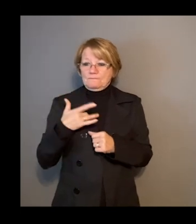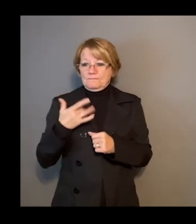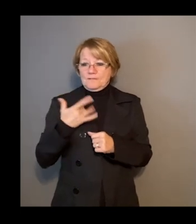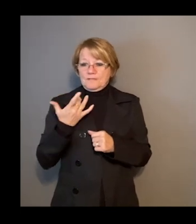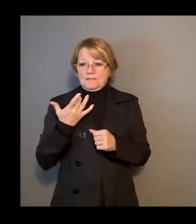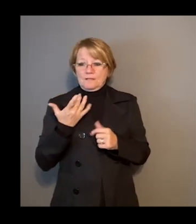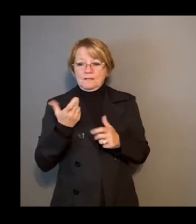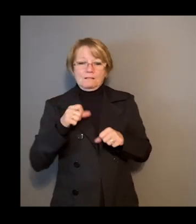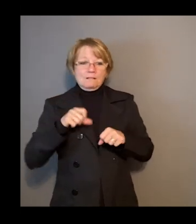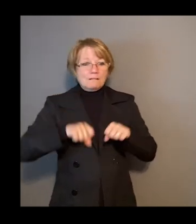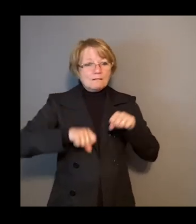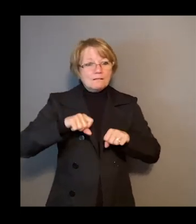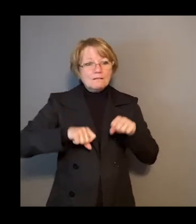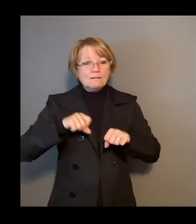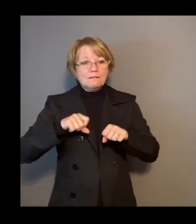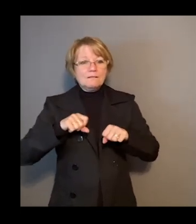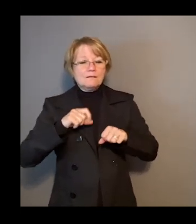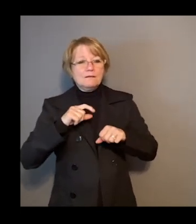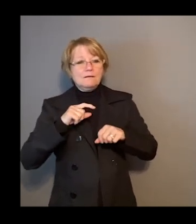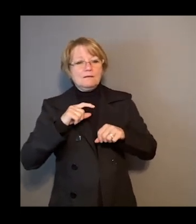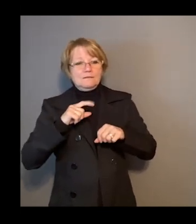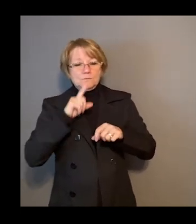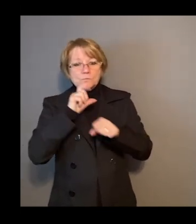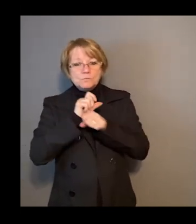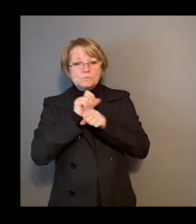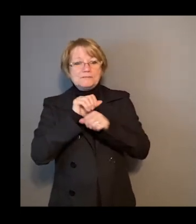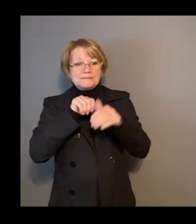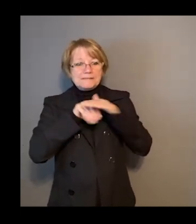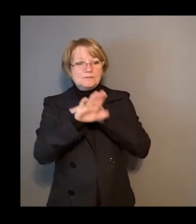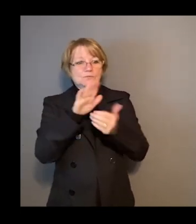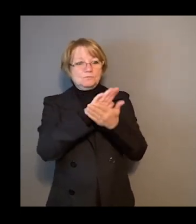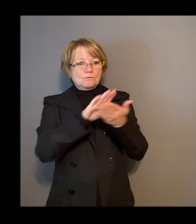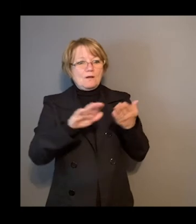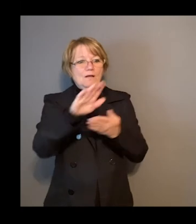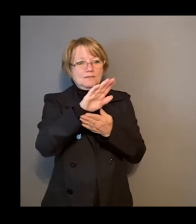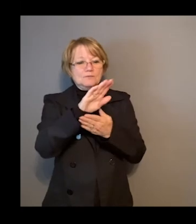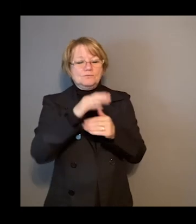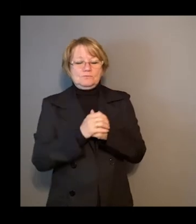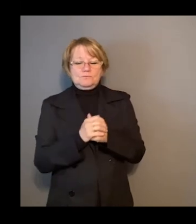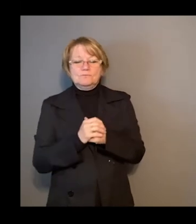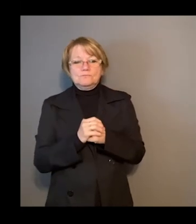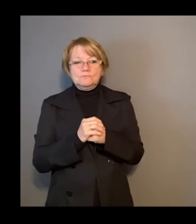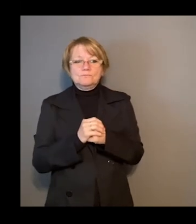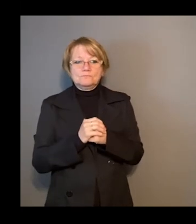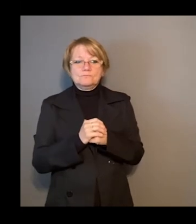And this is for a student have wrote this in.